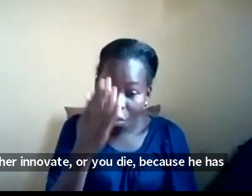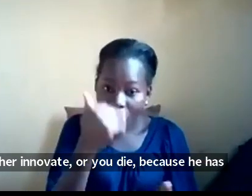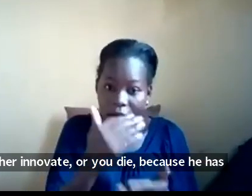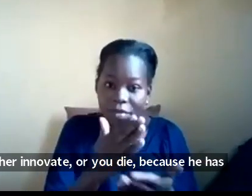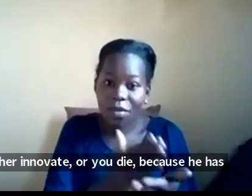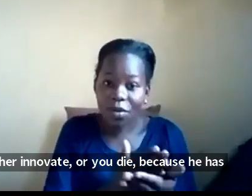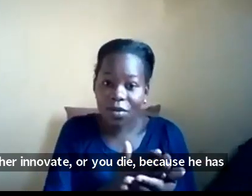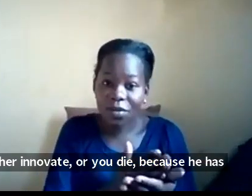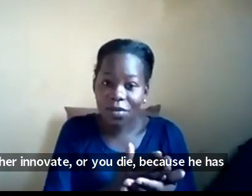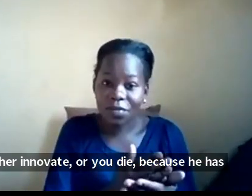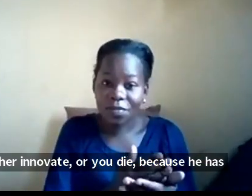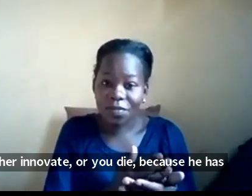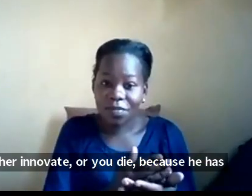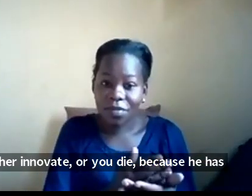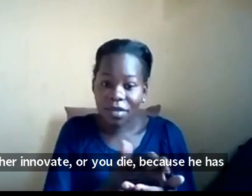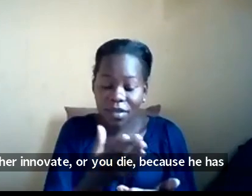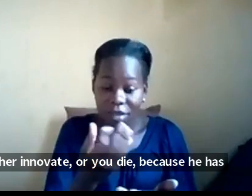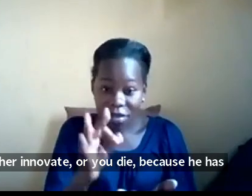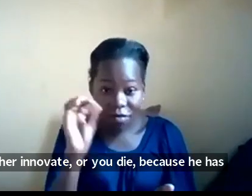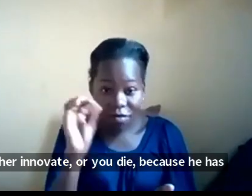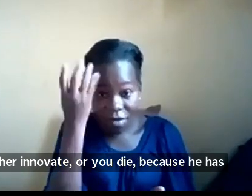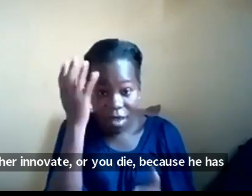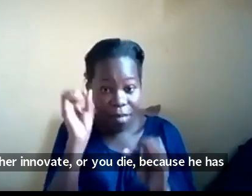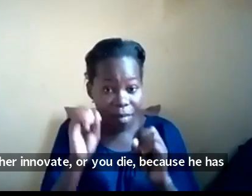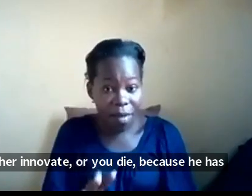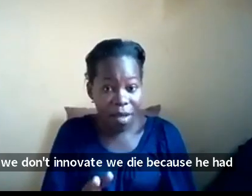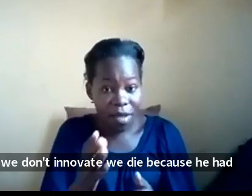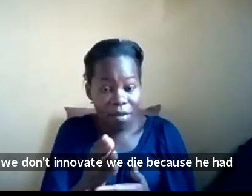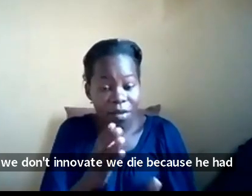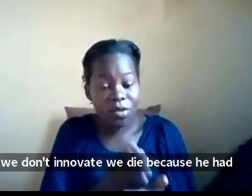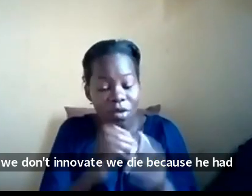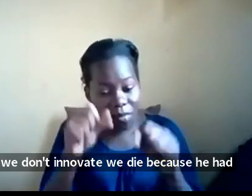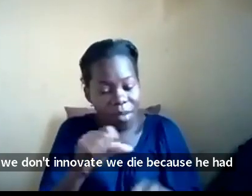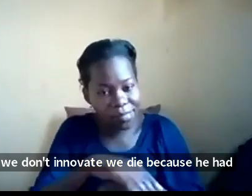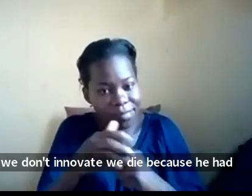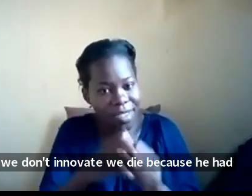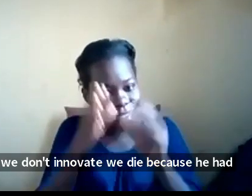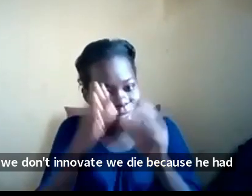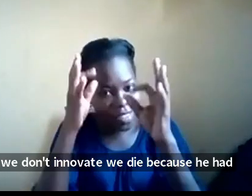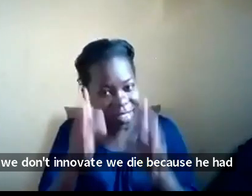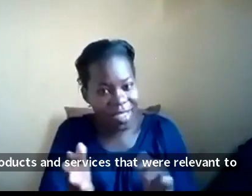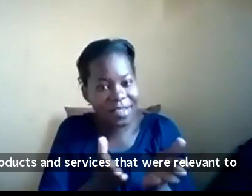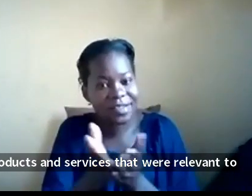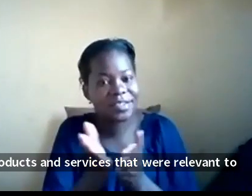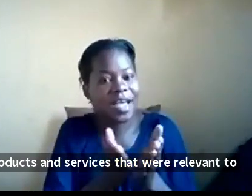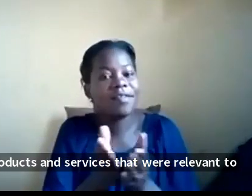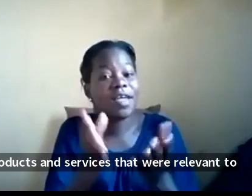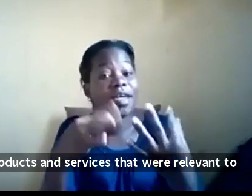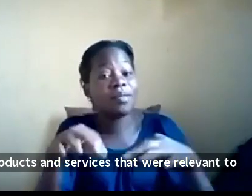don't innovate, we die, because you had to produce products and services that were relevant to the customer.